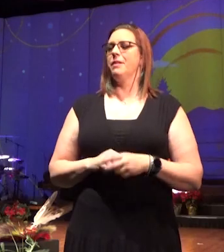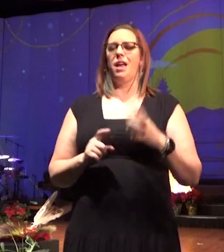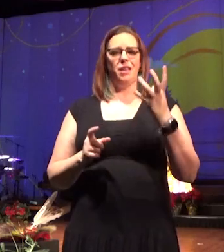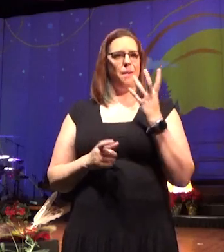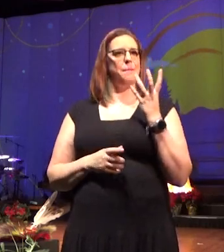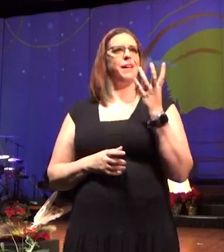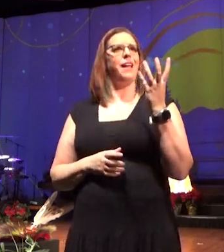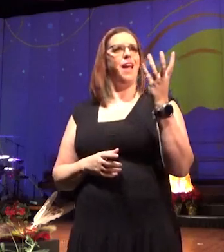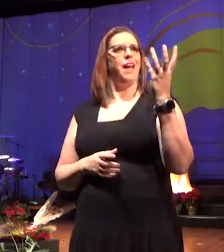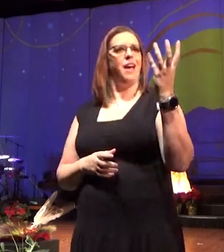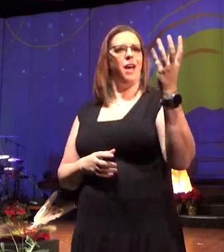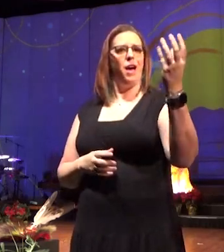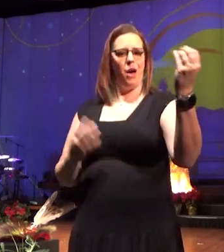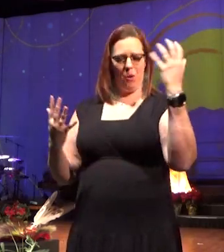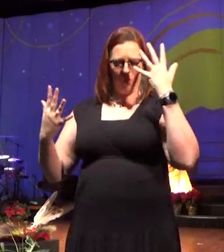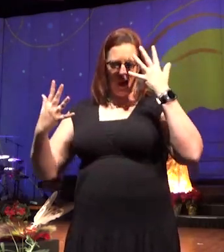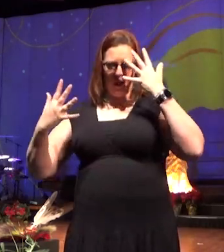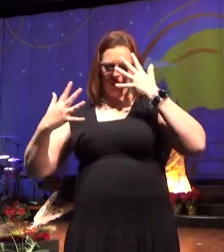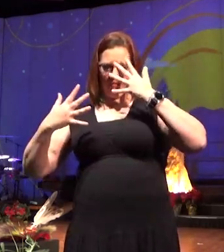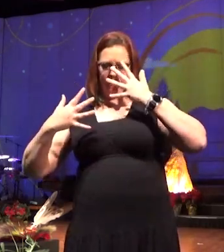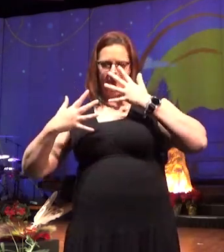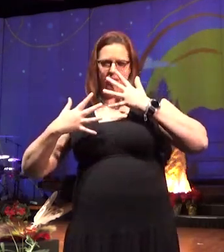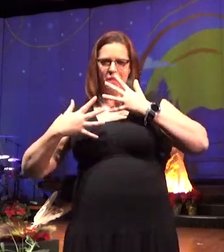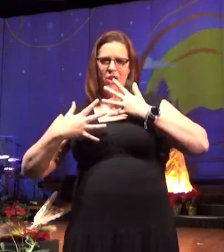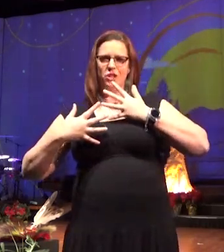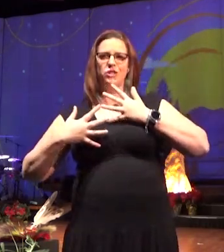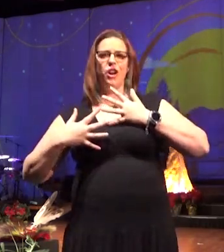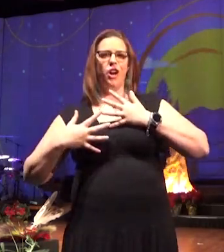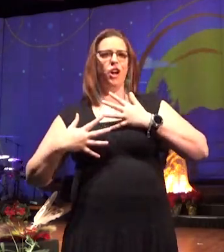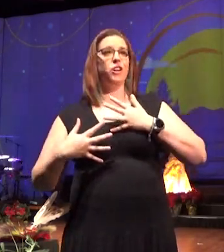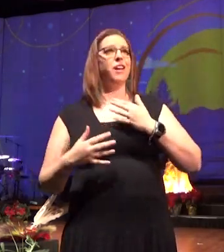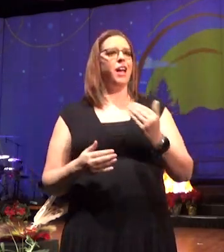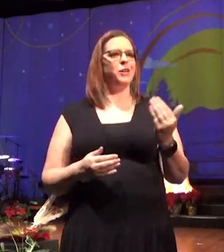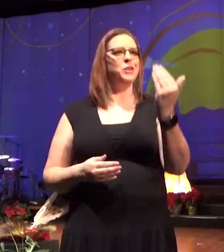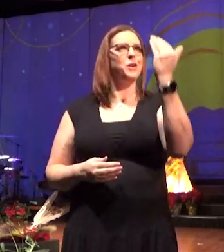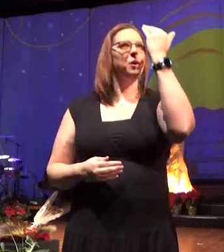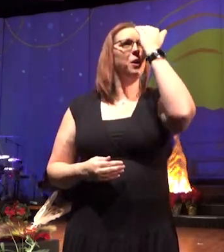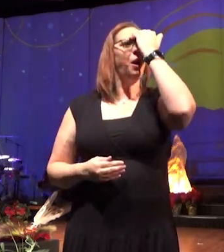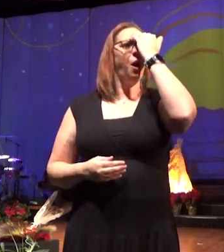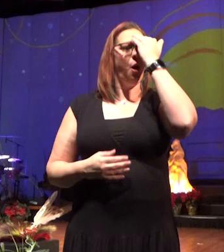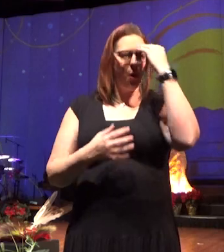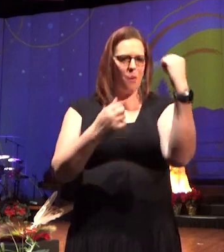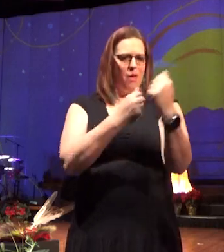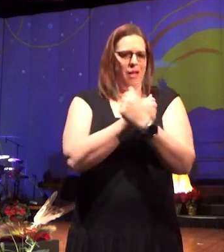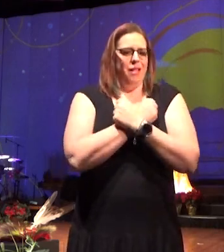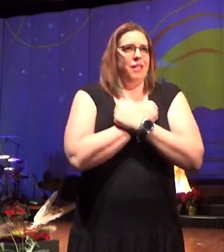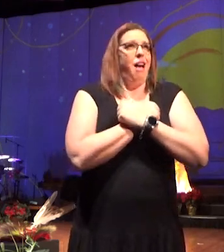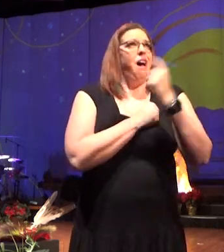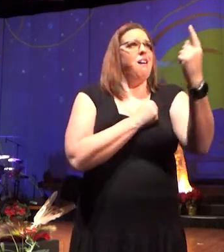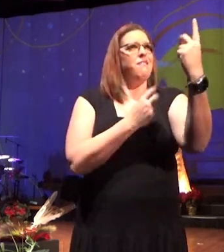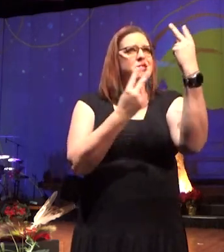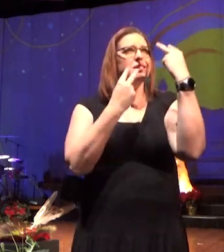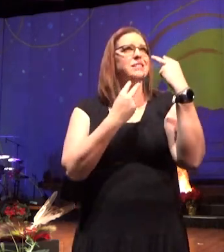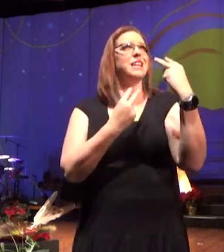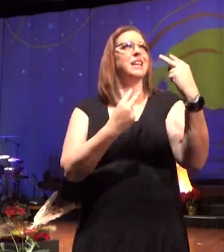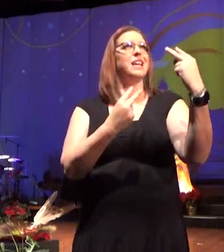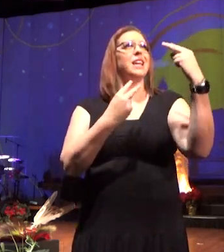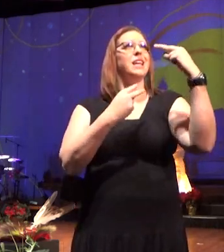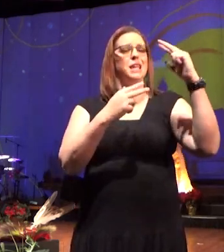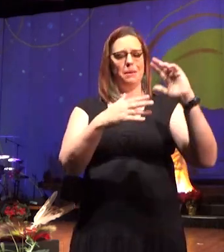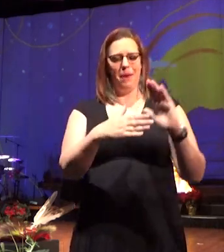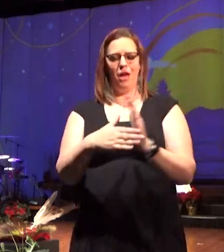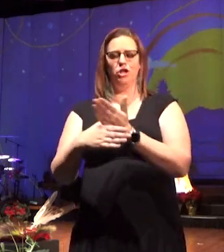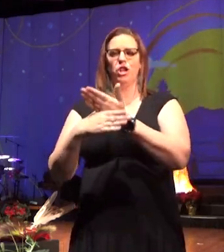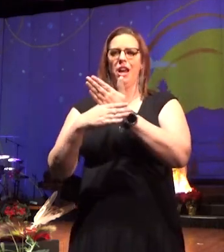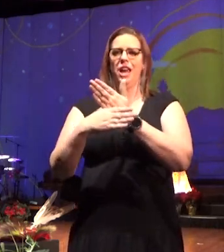Ooh. Coming out of the dark, I know the love that saved me, you're